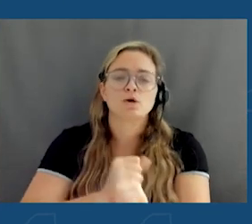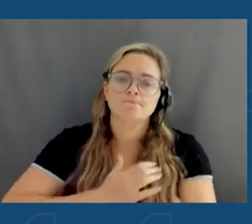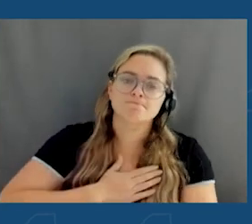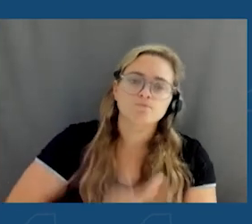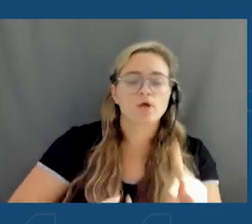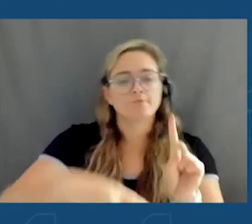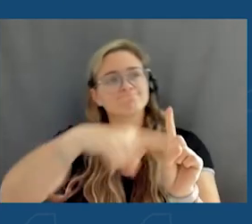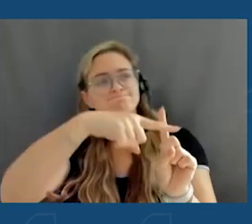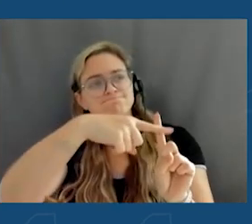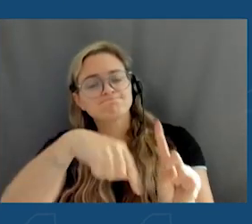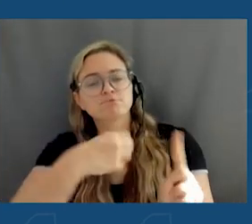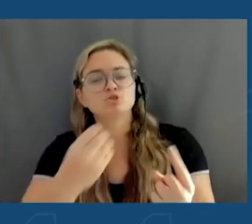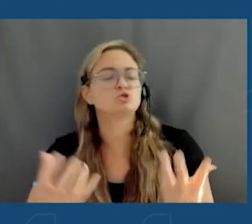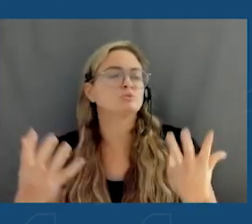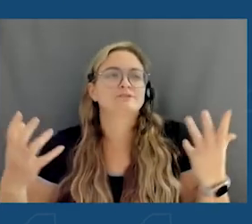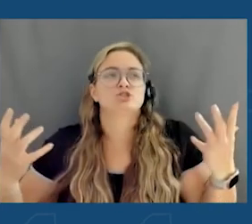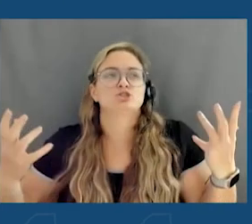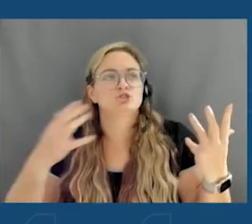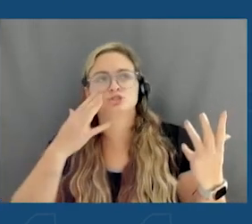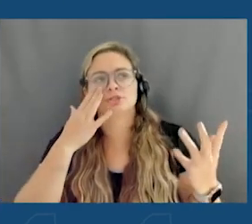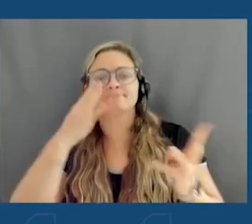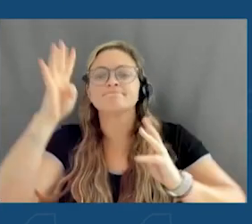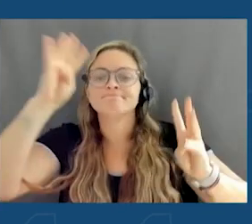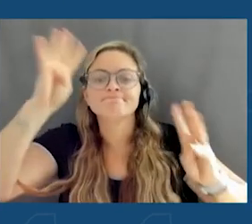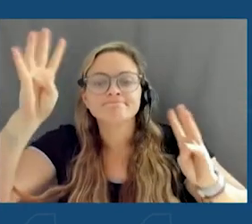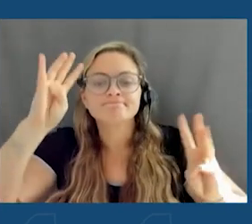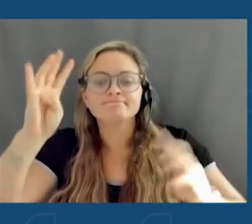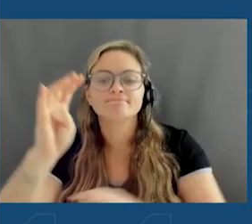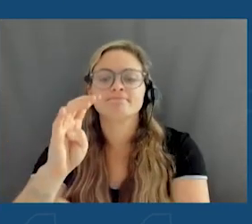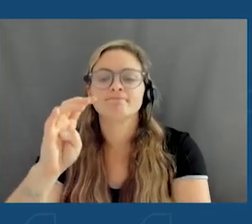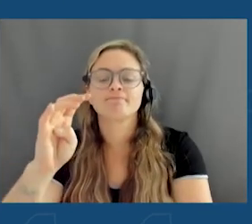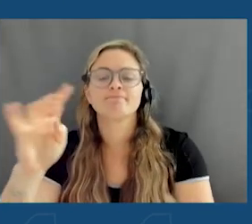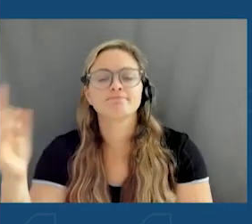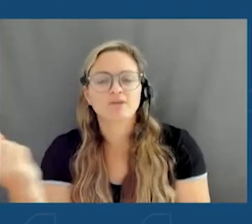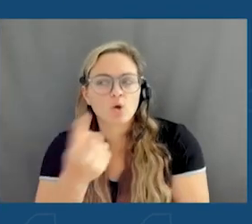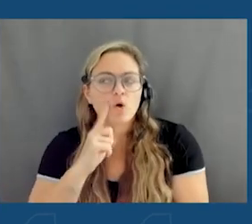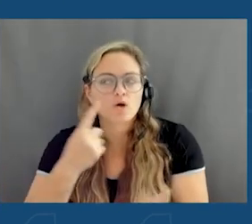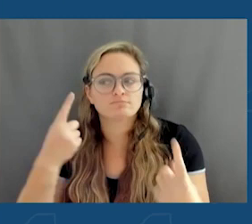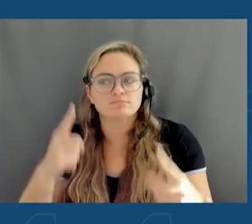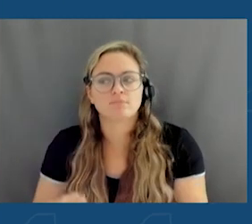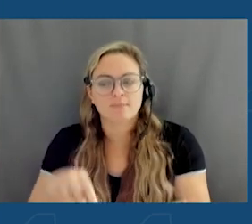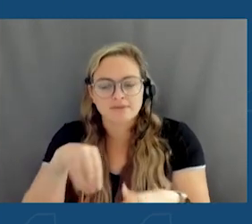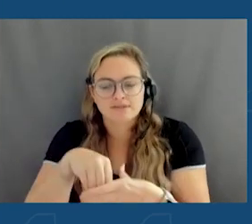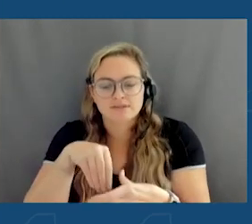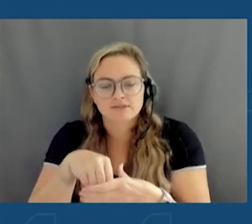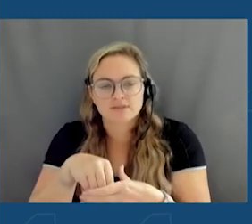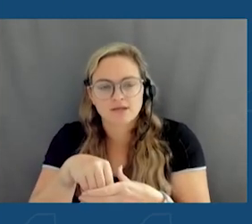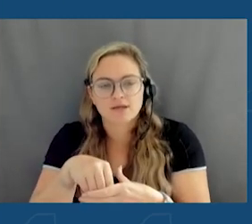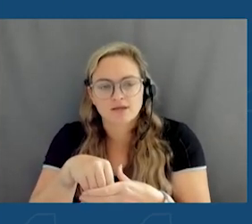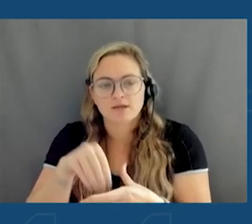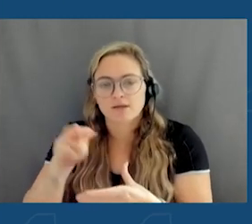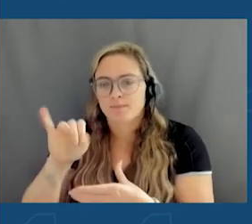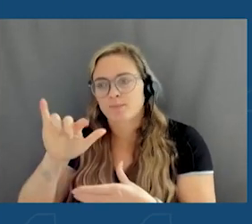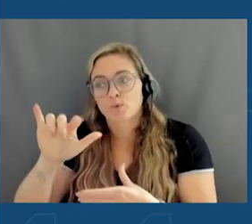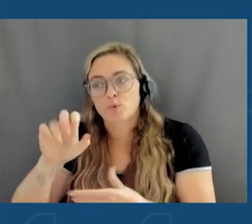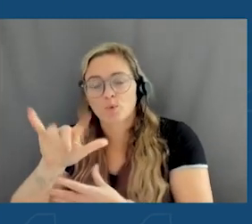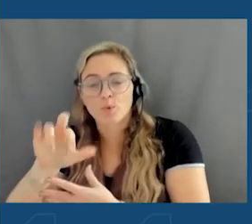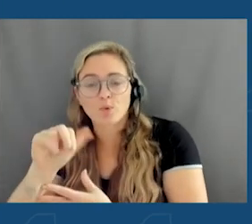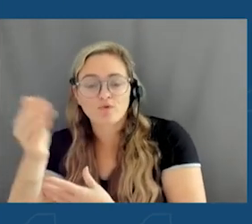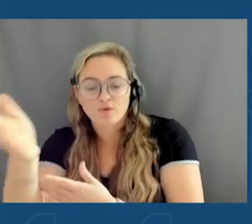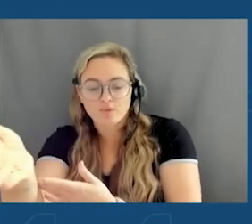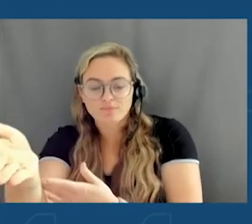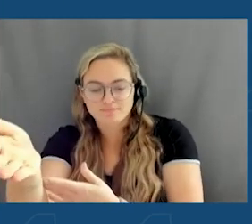positivity and so much creativity, and that all exists inside the great Mino Lora. So once again, give it up for